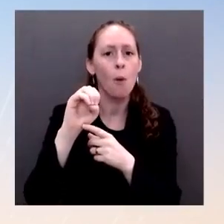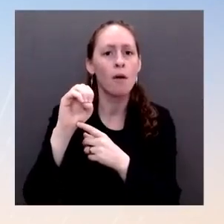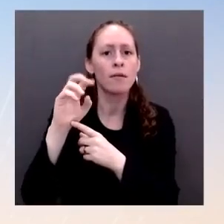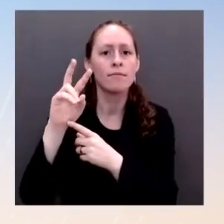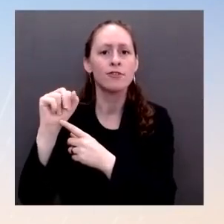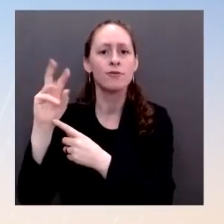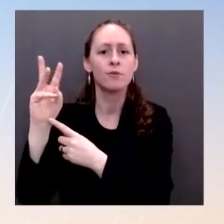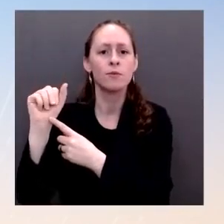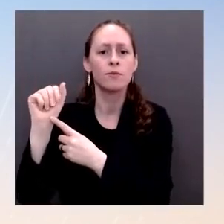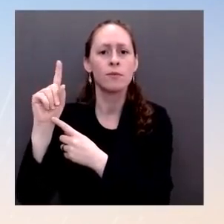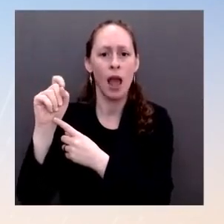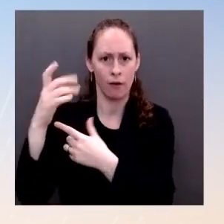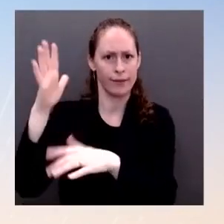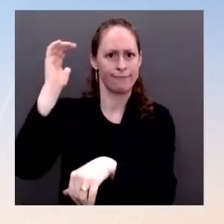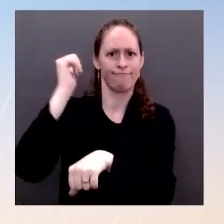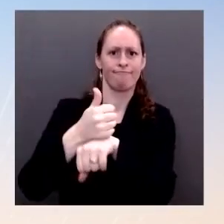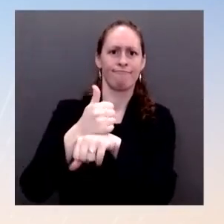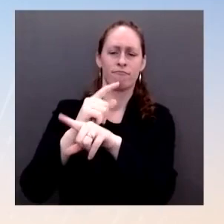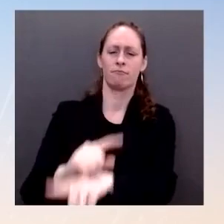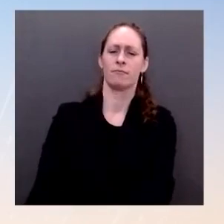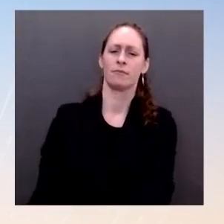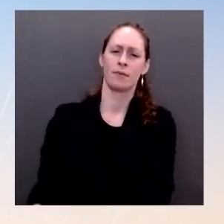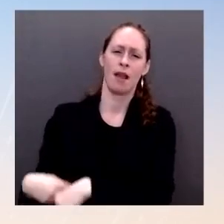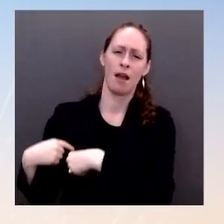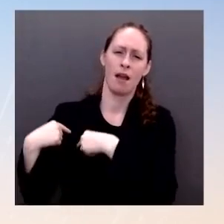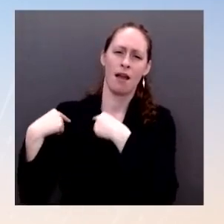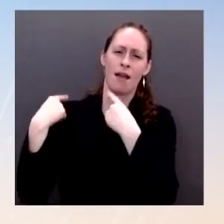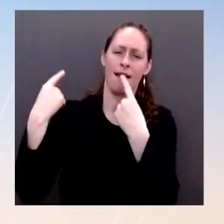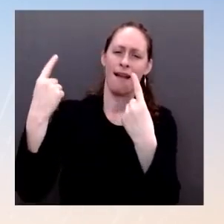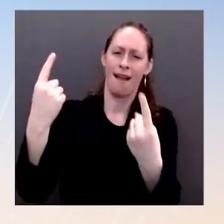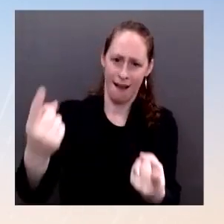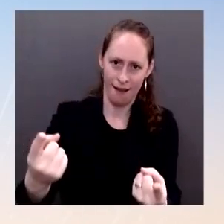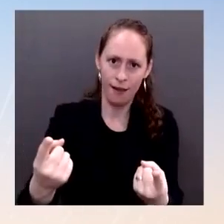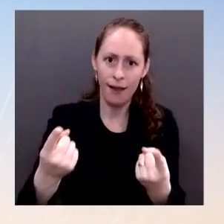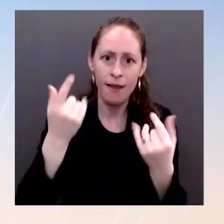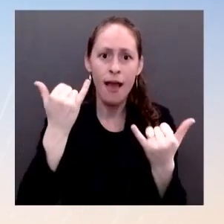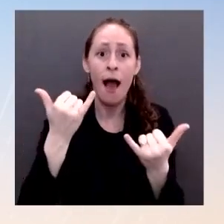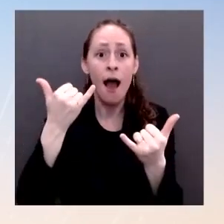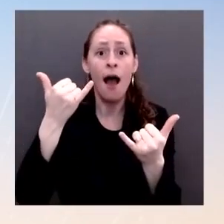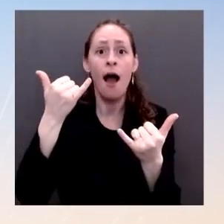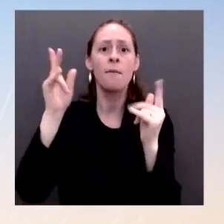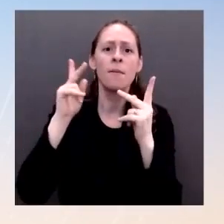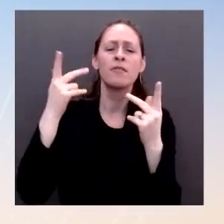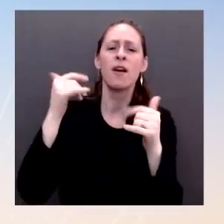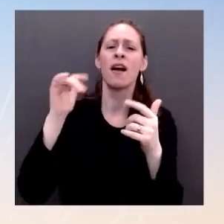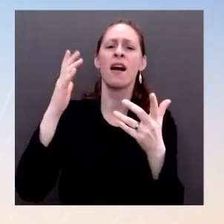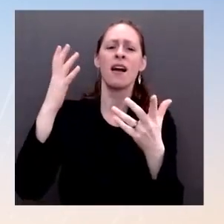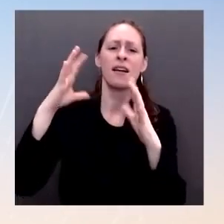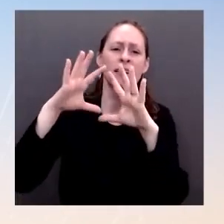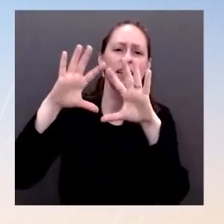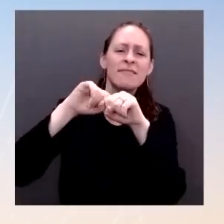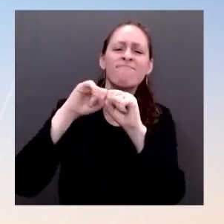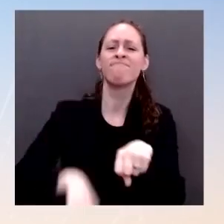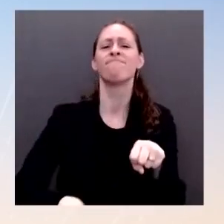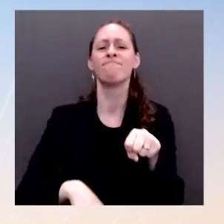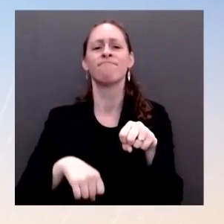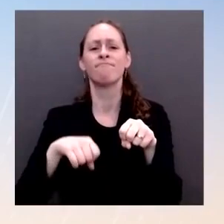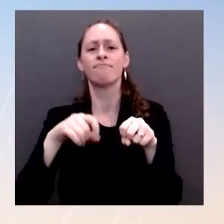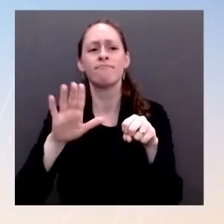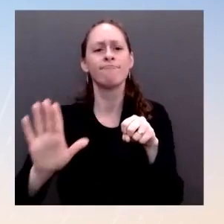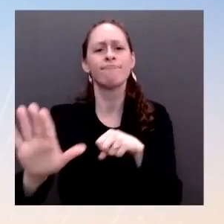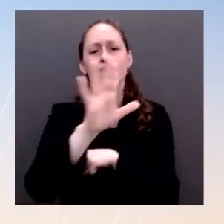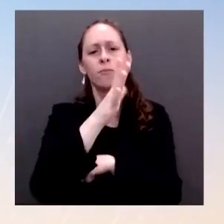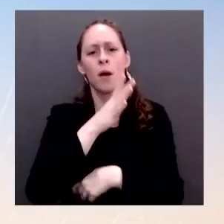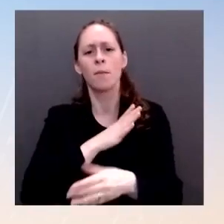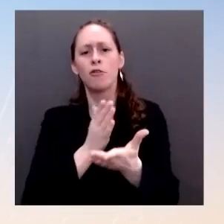in Texas have been denied these constitutional rights. We're deeply committed to making sure everyone has access to care, and we will defend